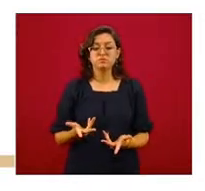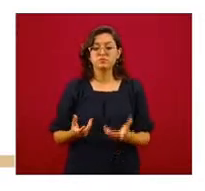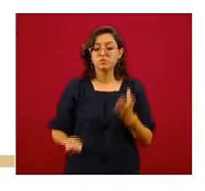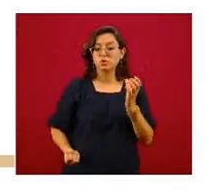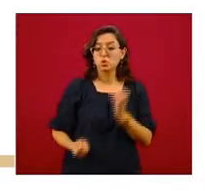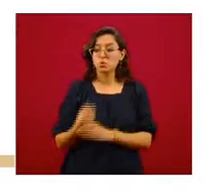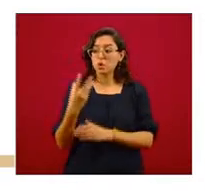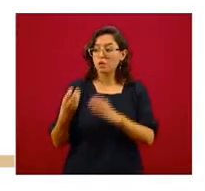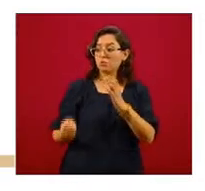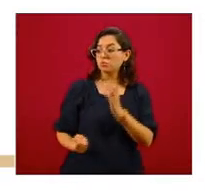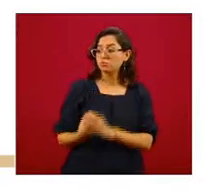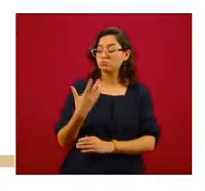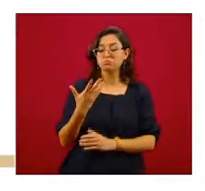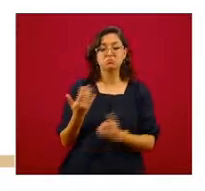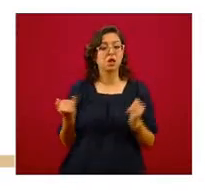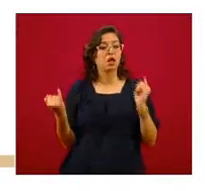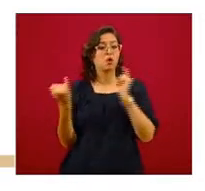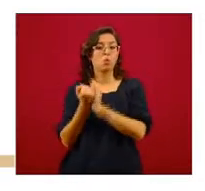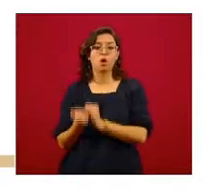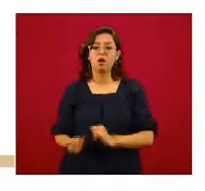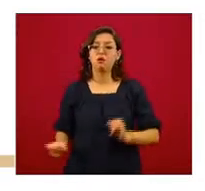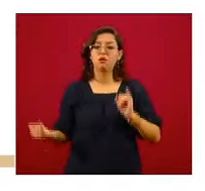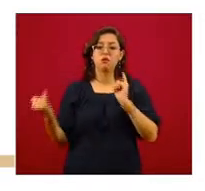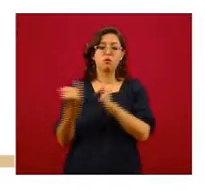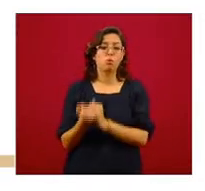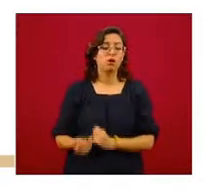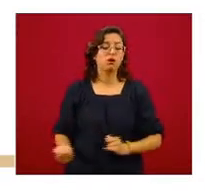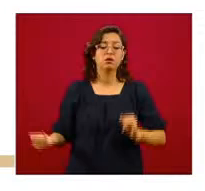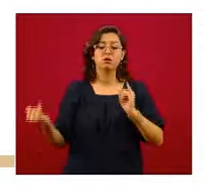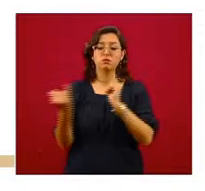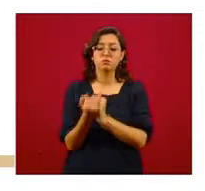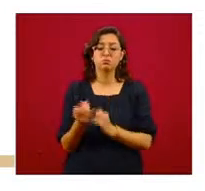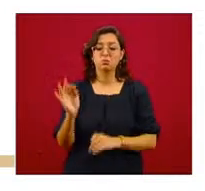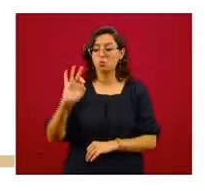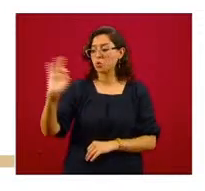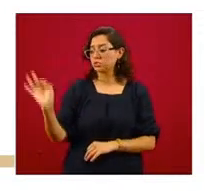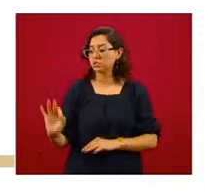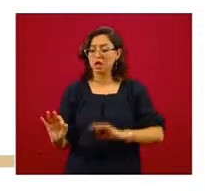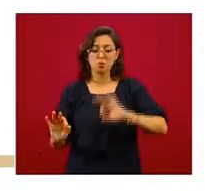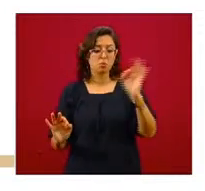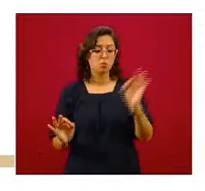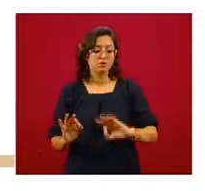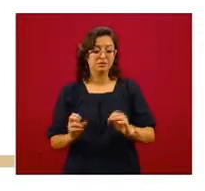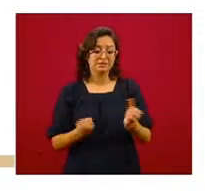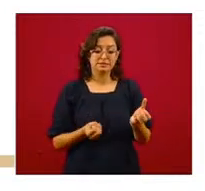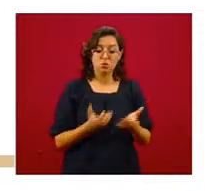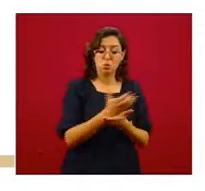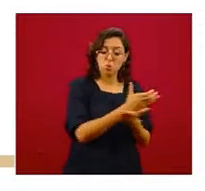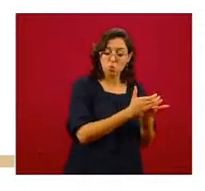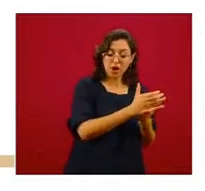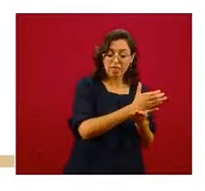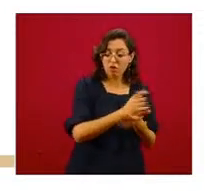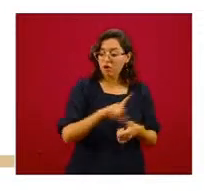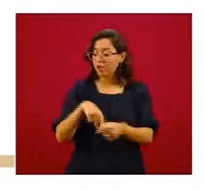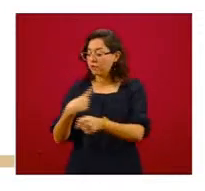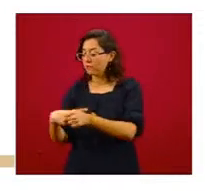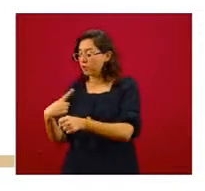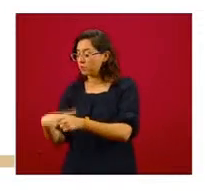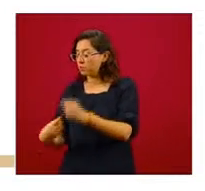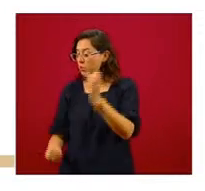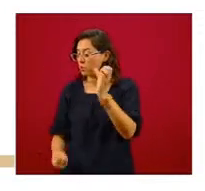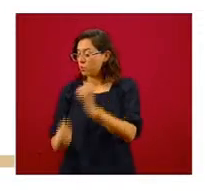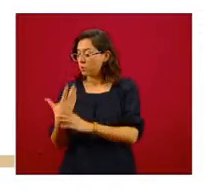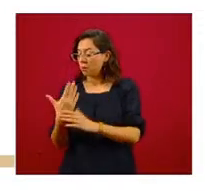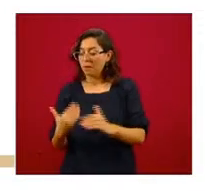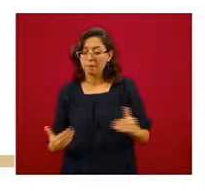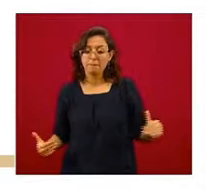the 14th and 15th days just report similar cases. This is why the percentages of the